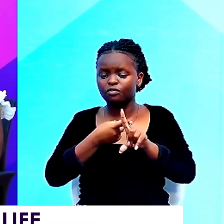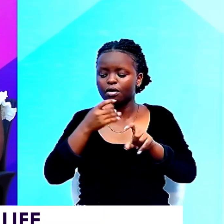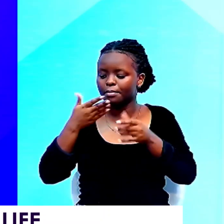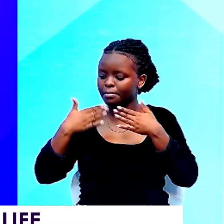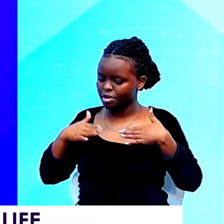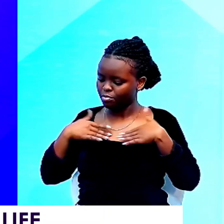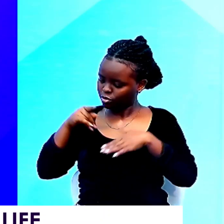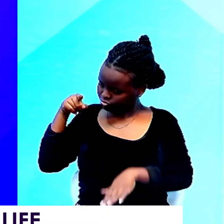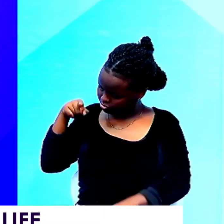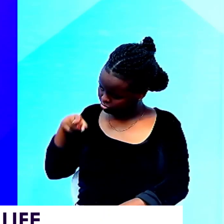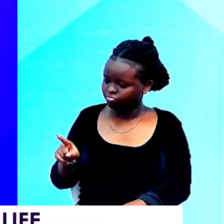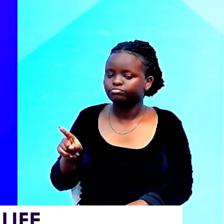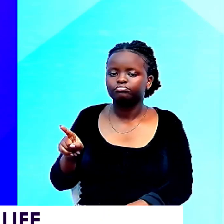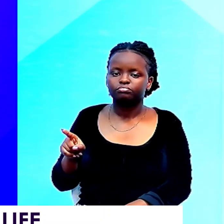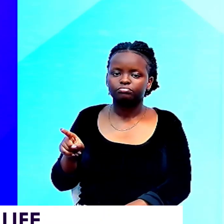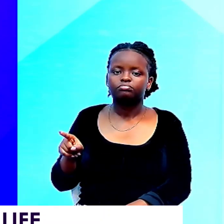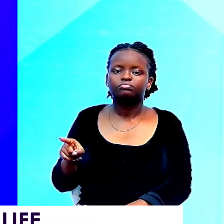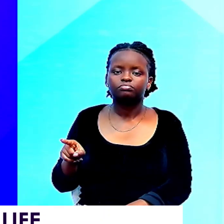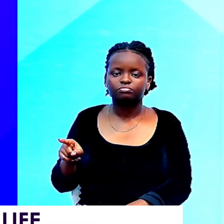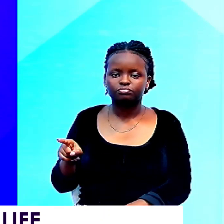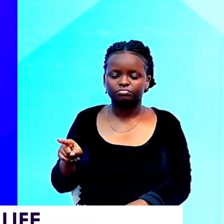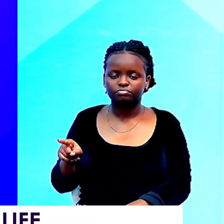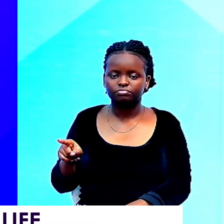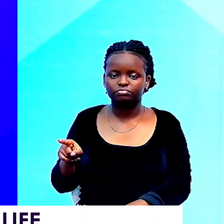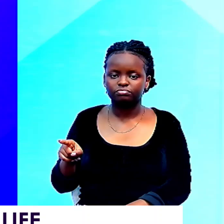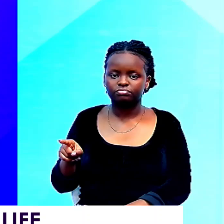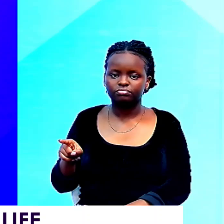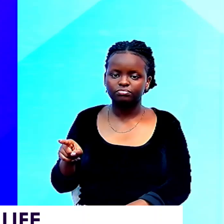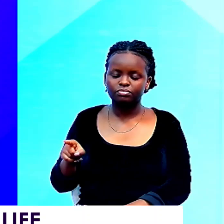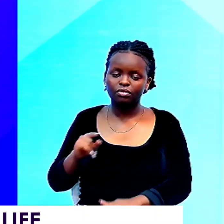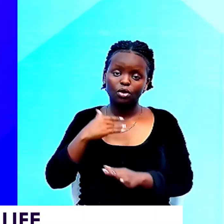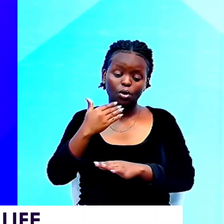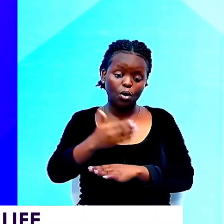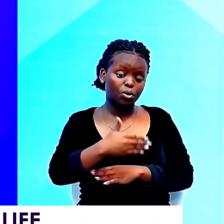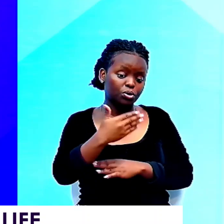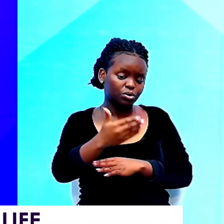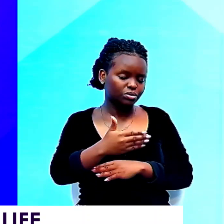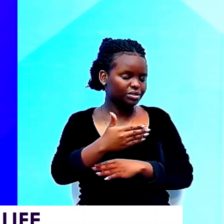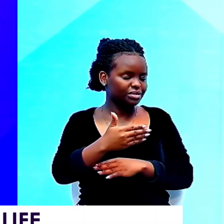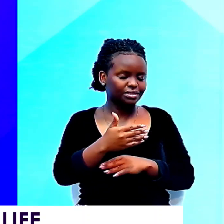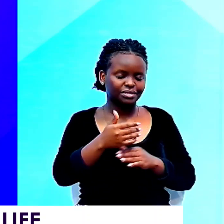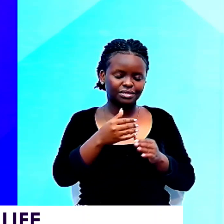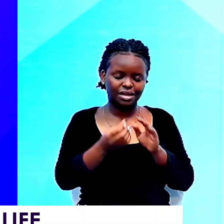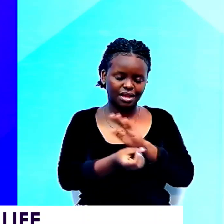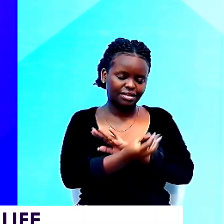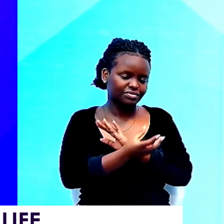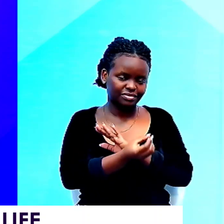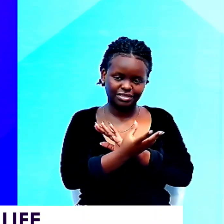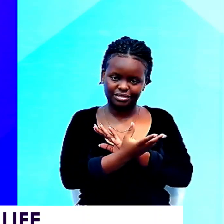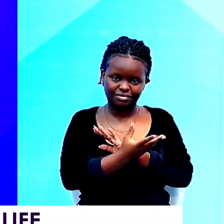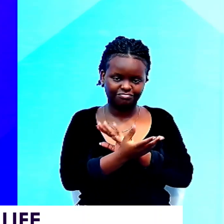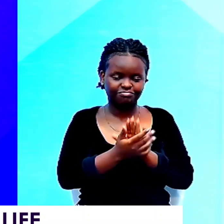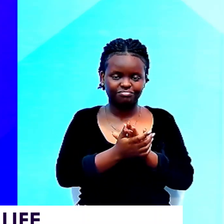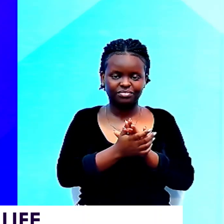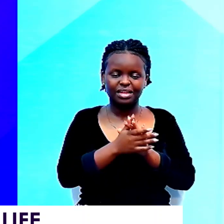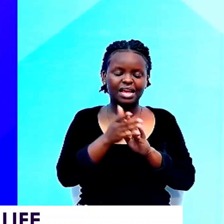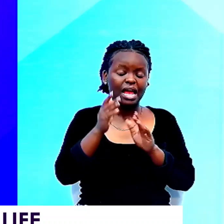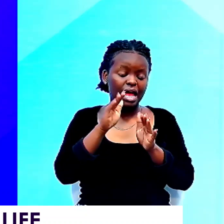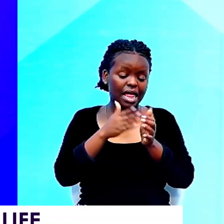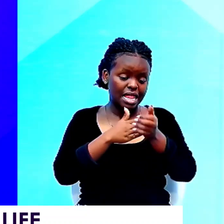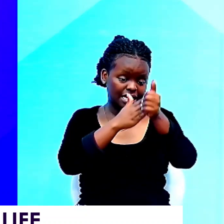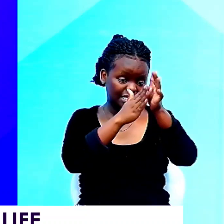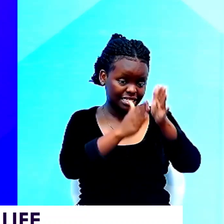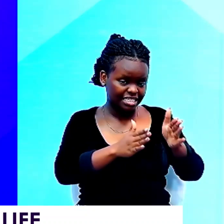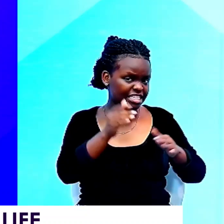people themselves. You understand? Right. So it is always just advisable that as a leader, listen to what the